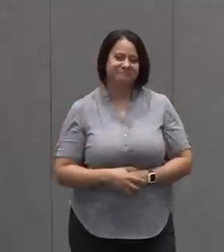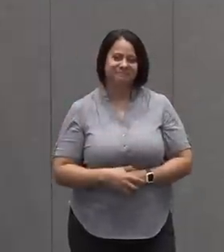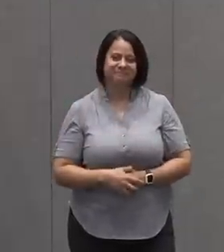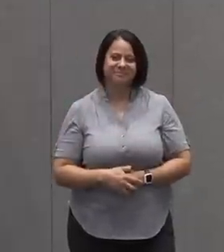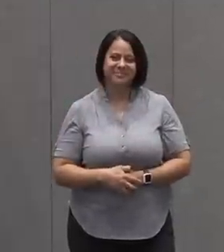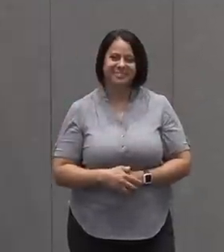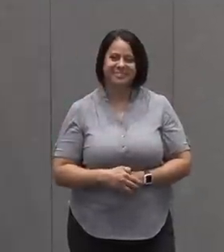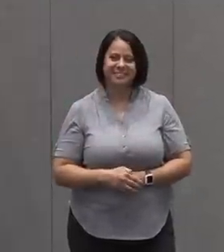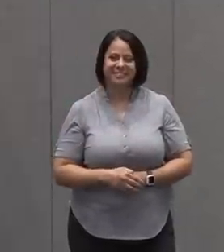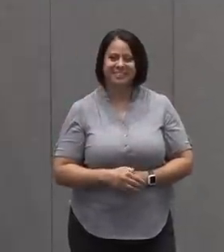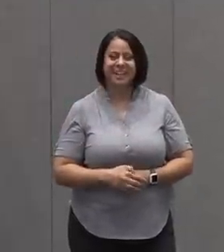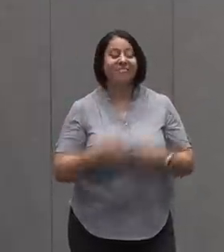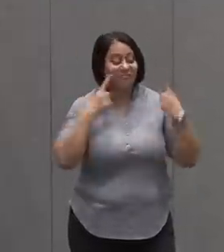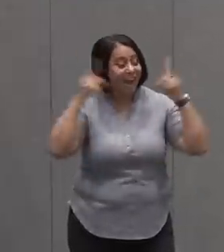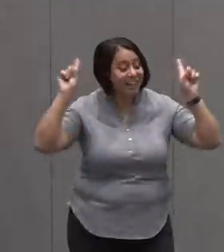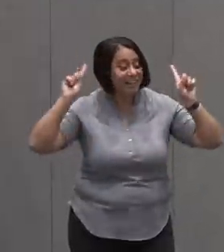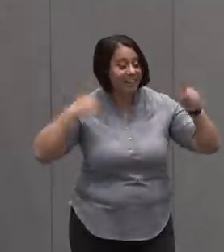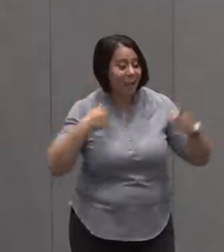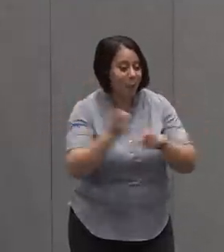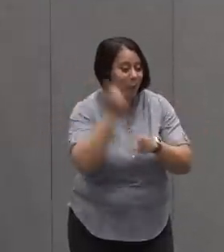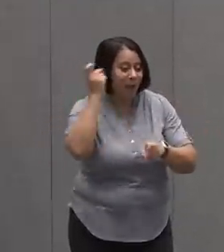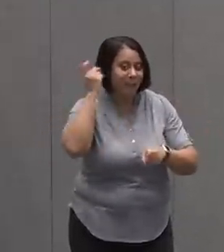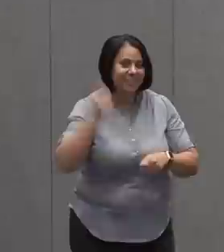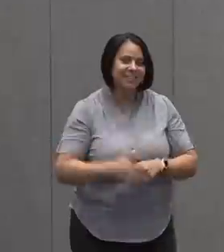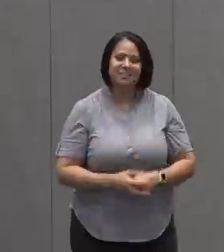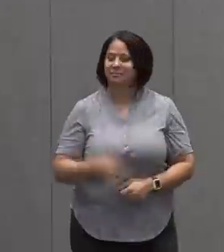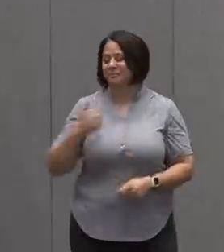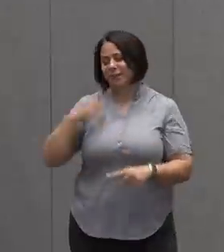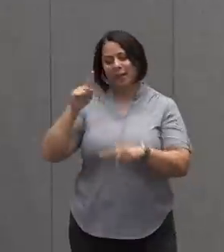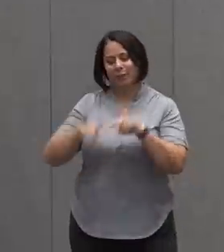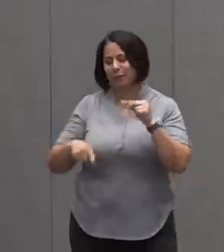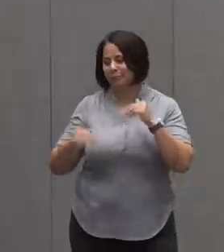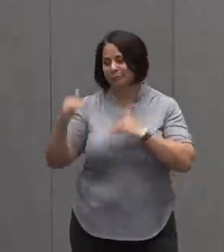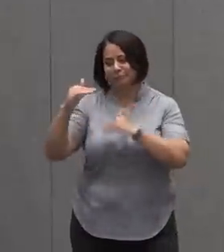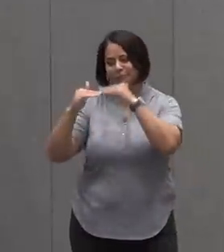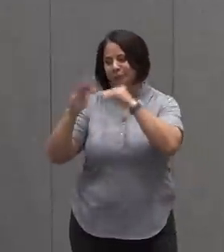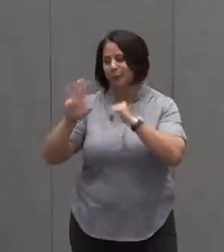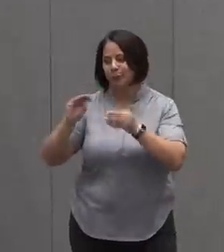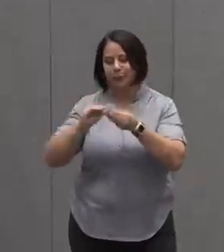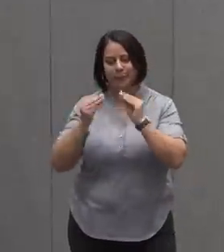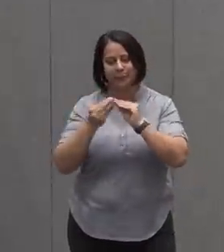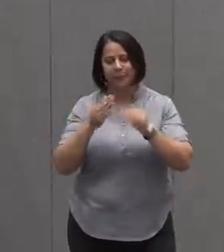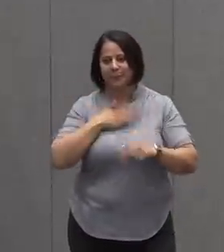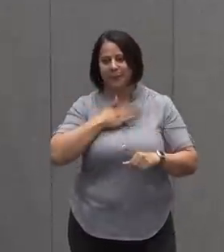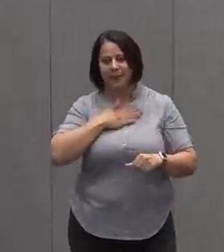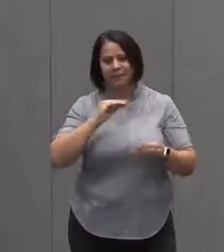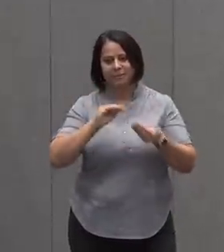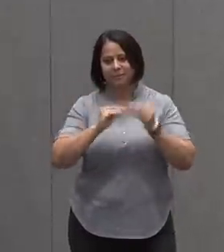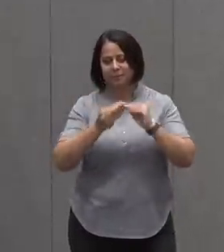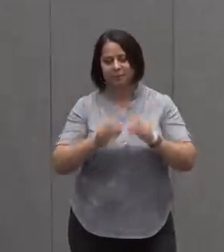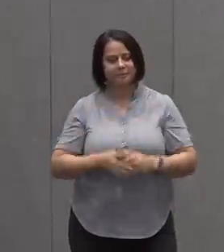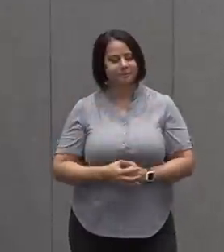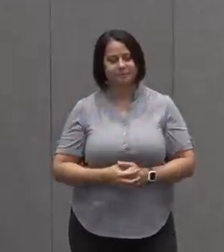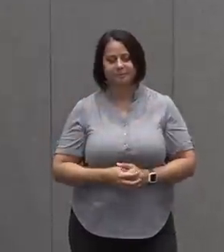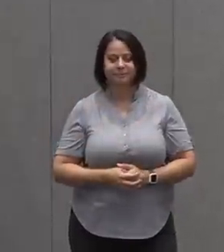I wouldn't have been able to get close to that number with my cards. All right, let's